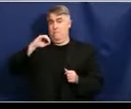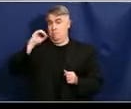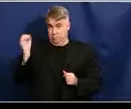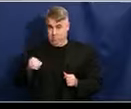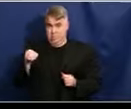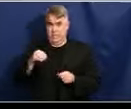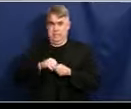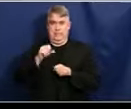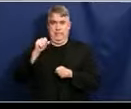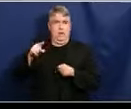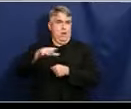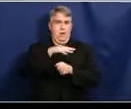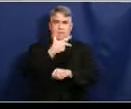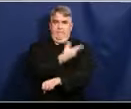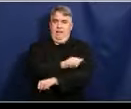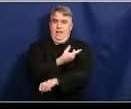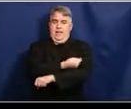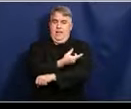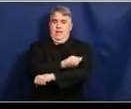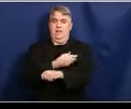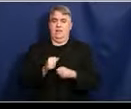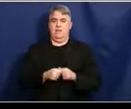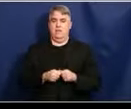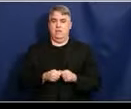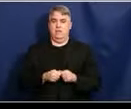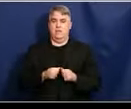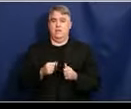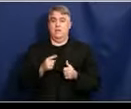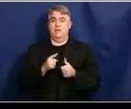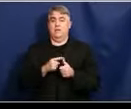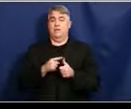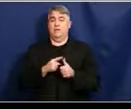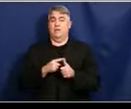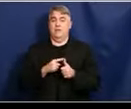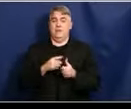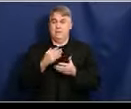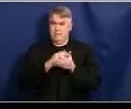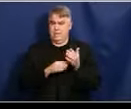fully vaccinated, generally 2 shots. We did get the J&J